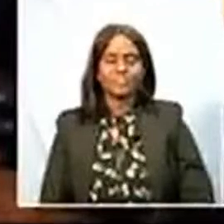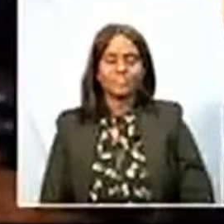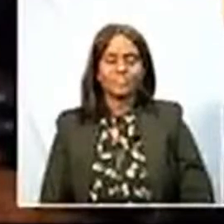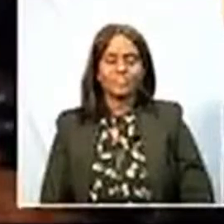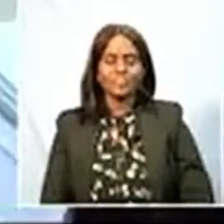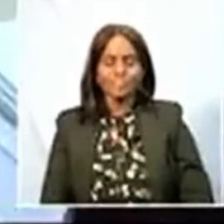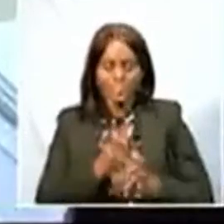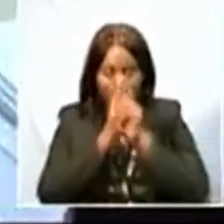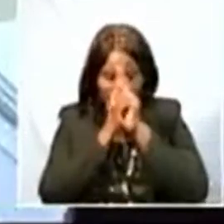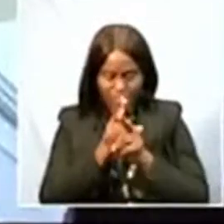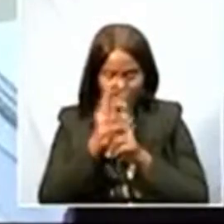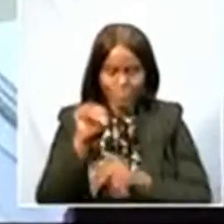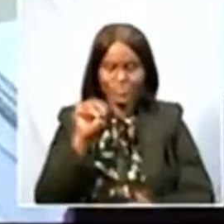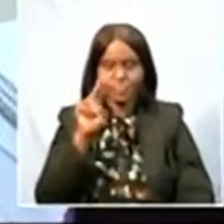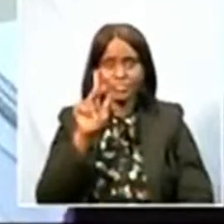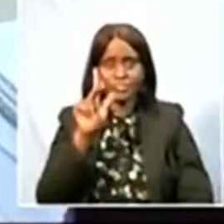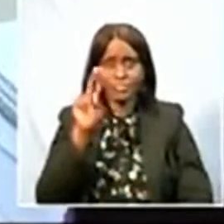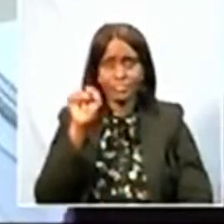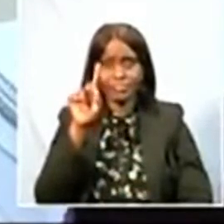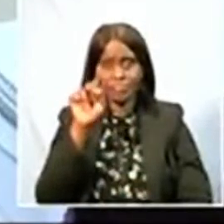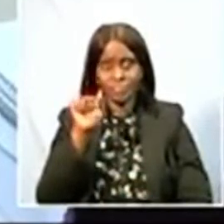Yes, Honorable Mulunda.